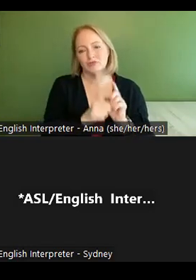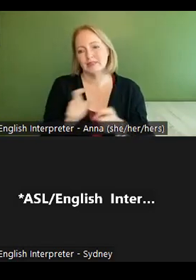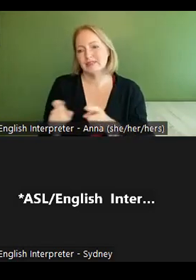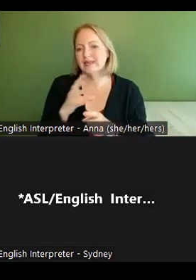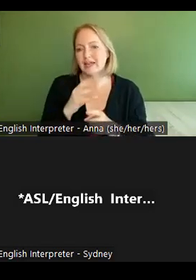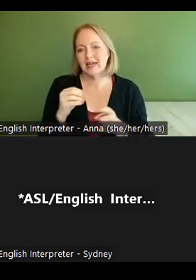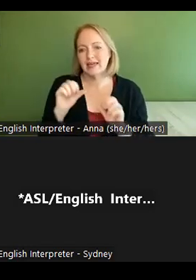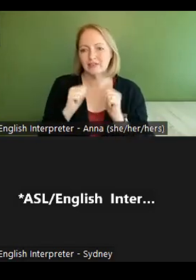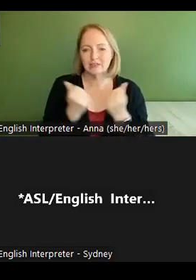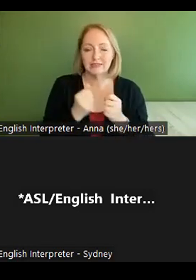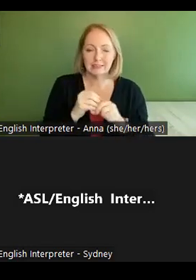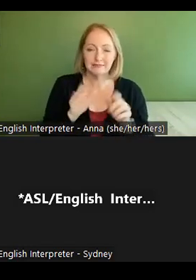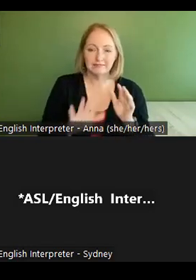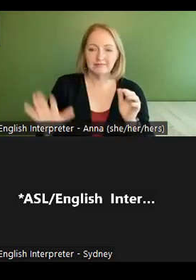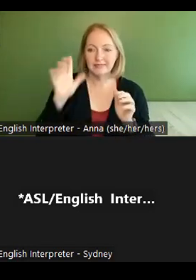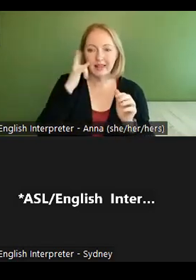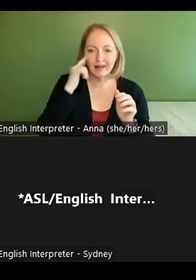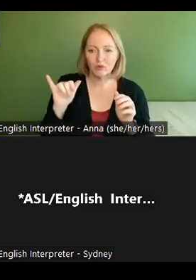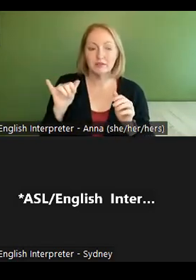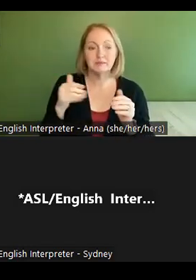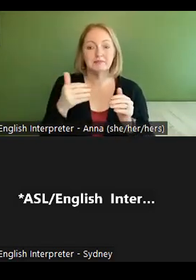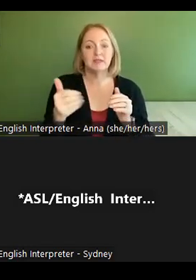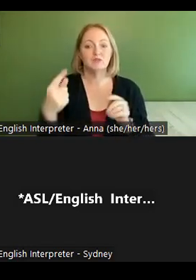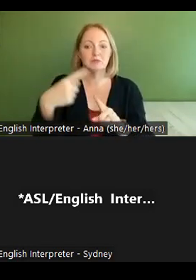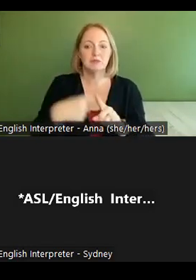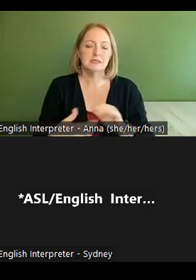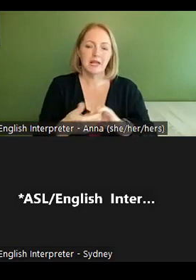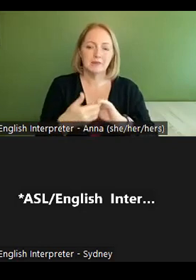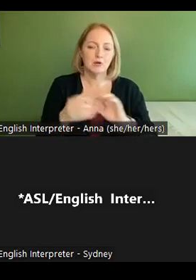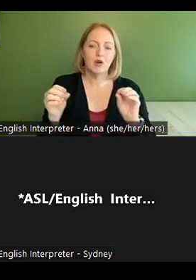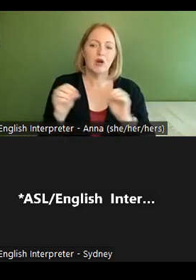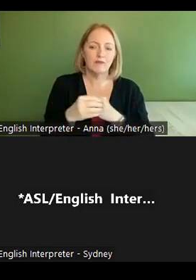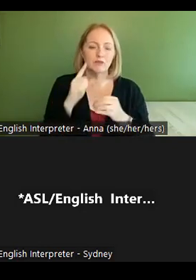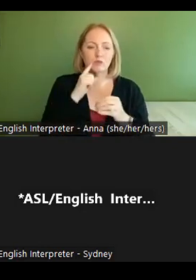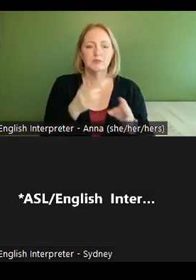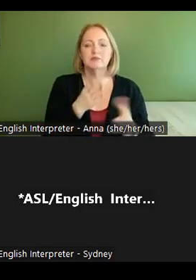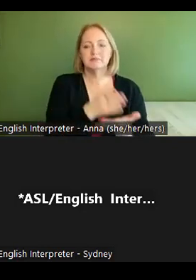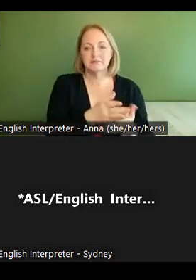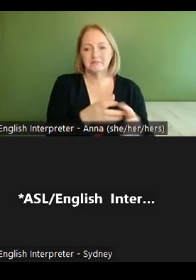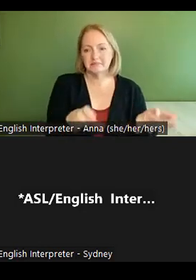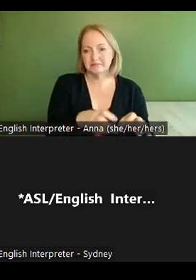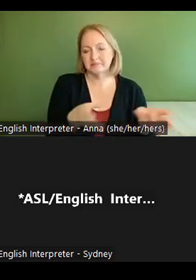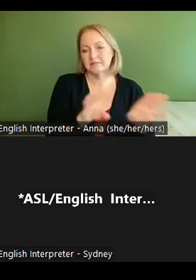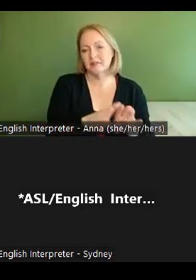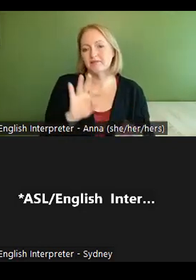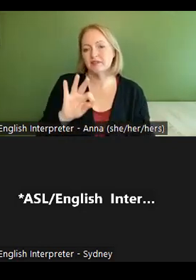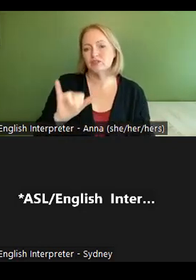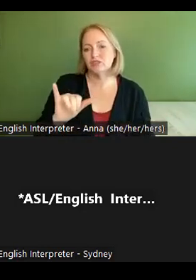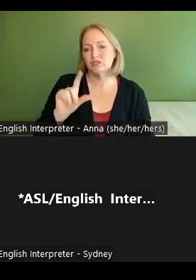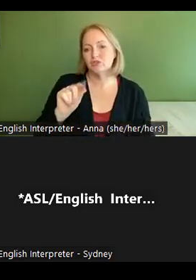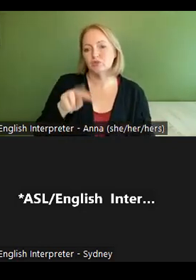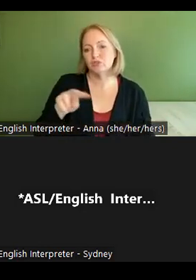in California. In the coming months, the Collaboration Office will be closing out activities for the fiscal year